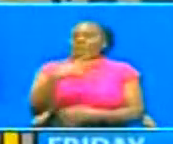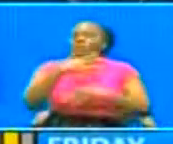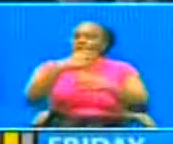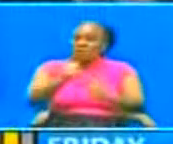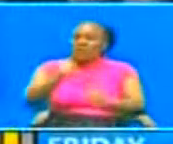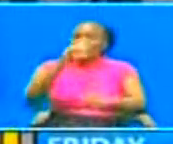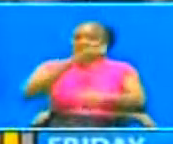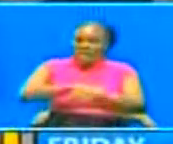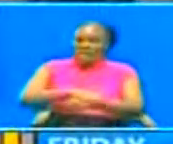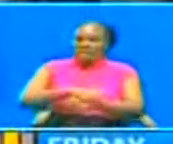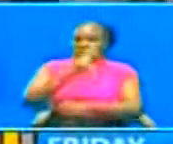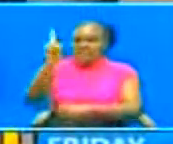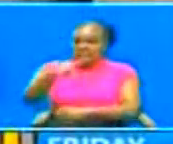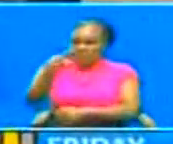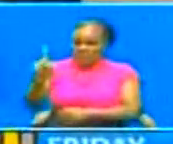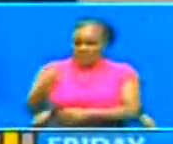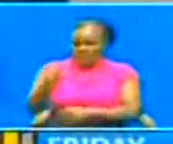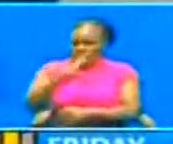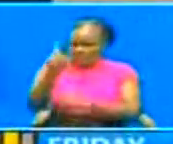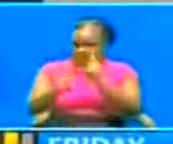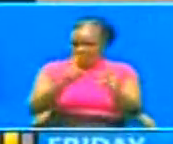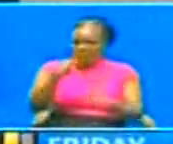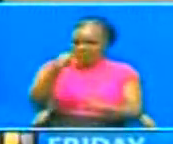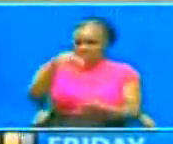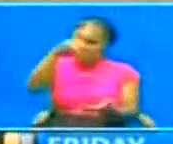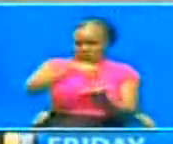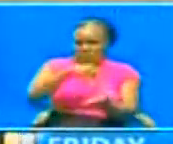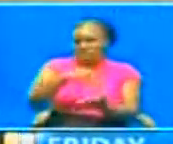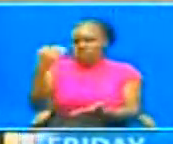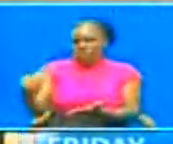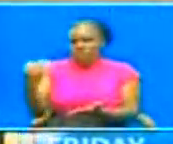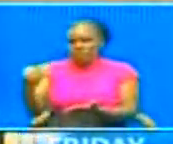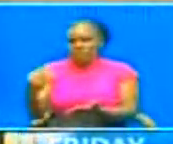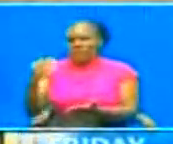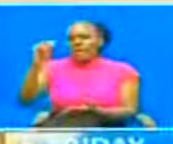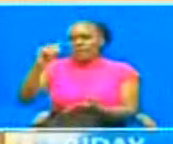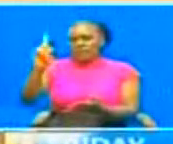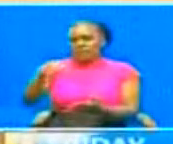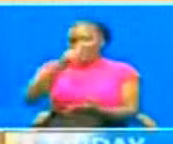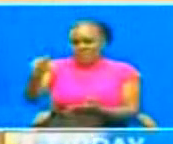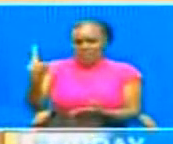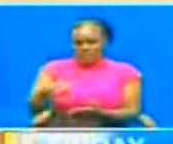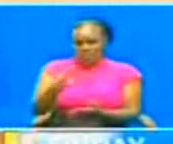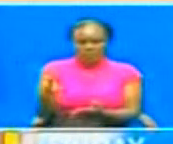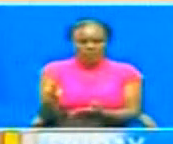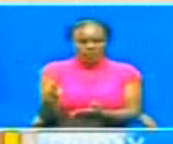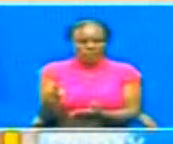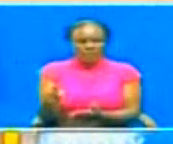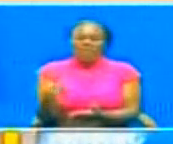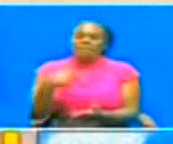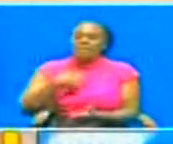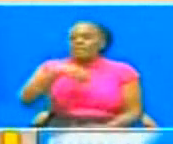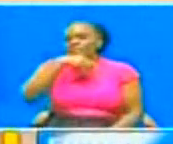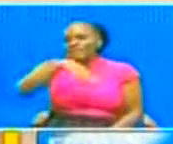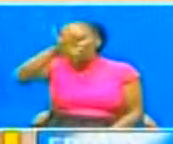his examinations. But as fate will have it, he was among the students whose results were cancelled. I really